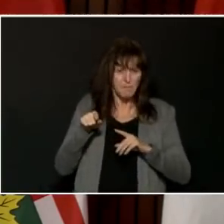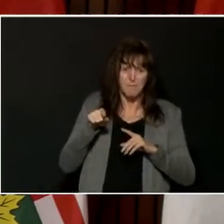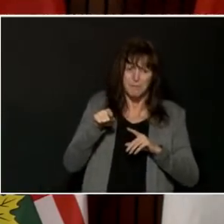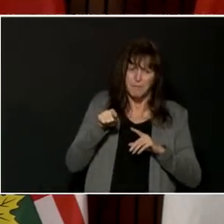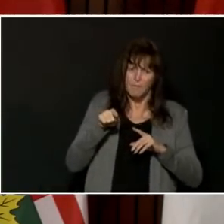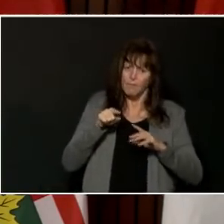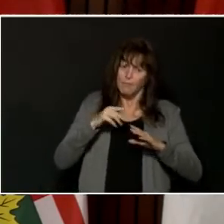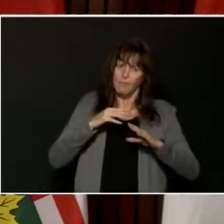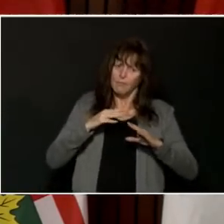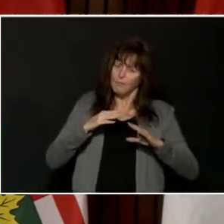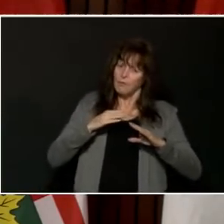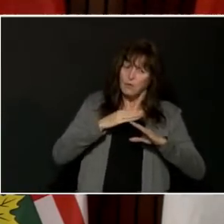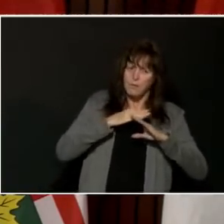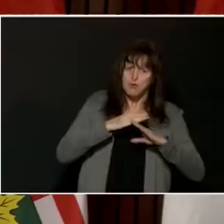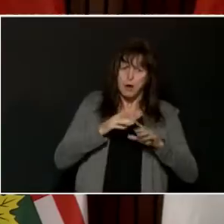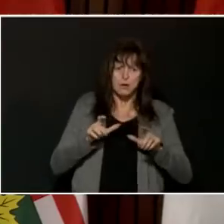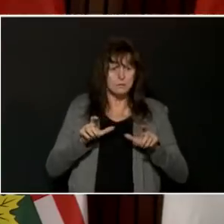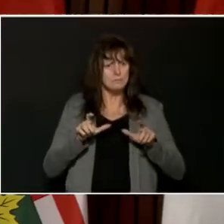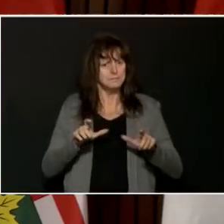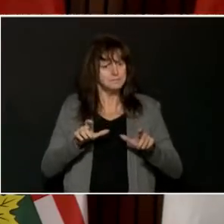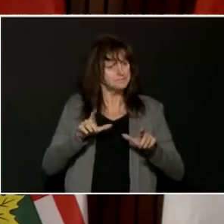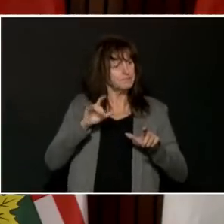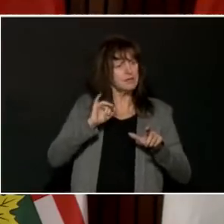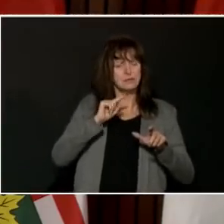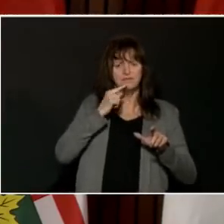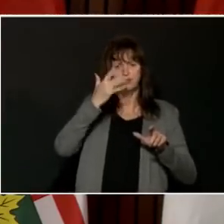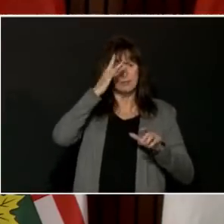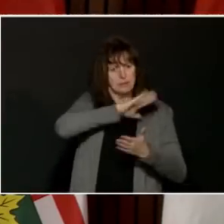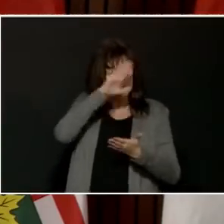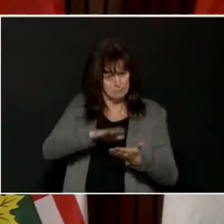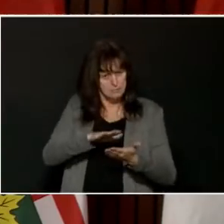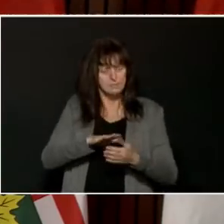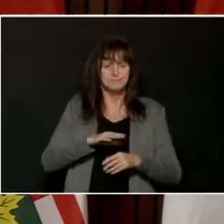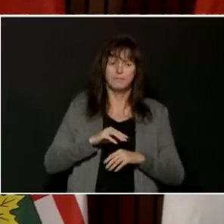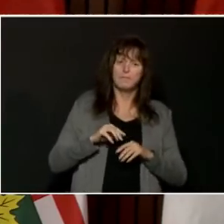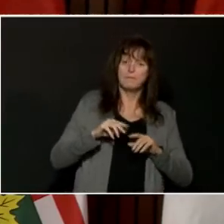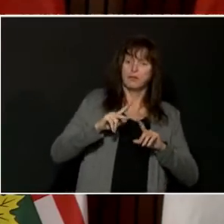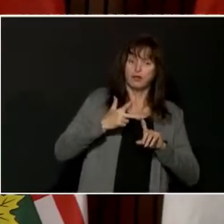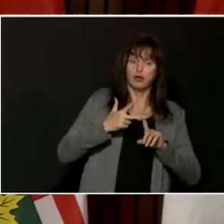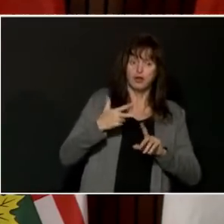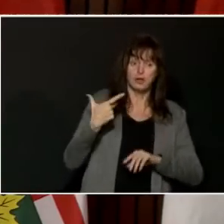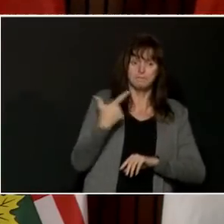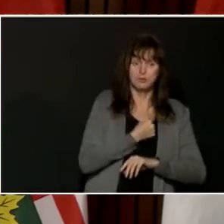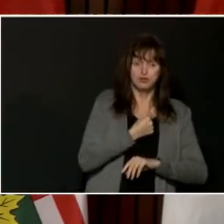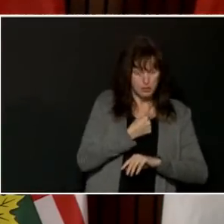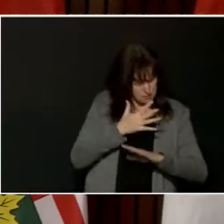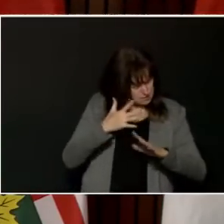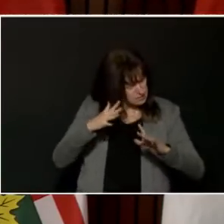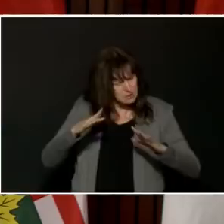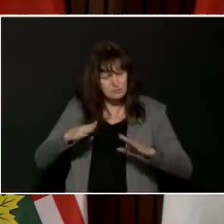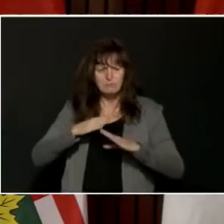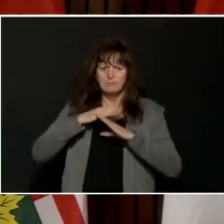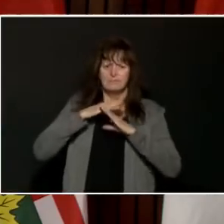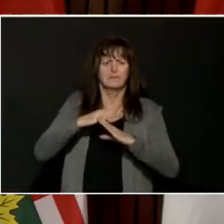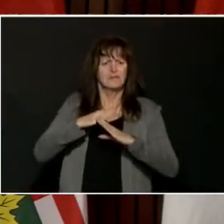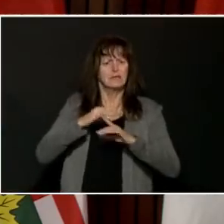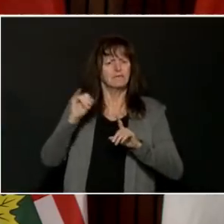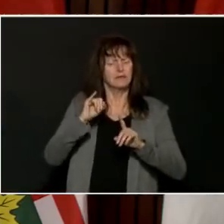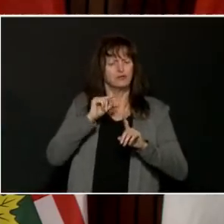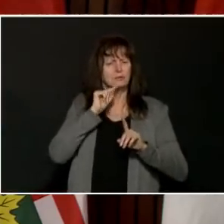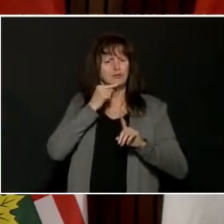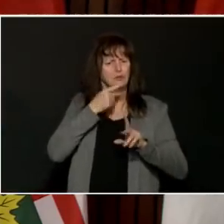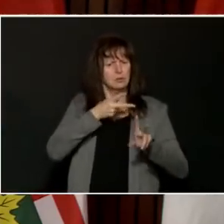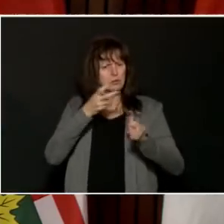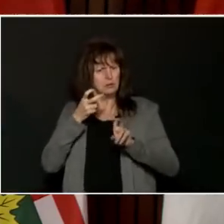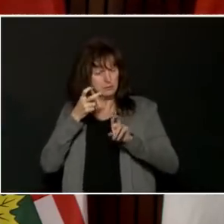illness. And with the booster, they also provide protection against infection. The Omicron variant transmits